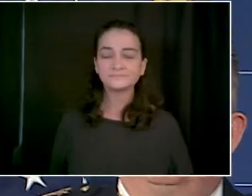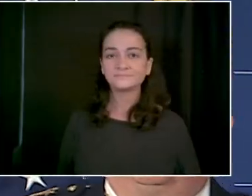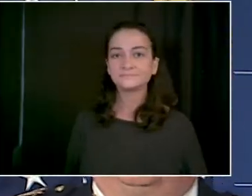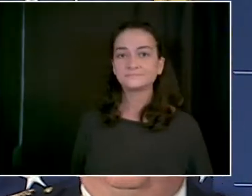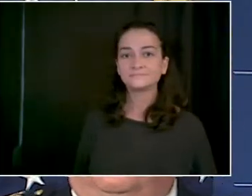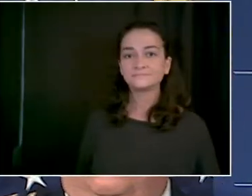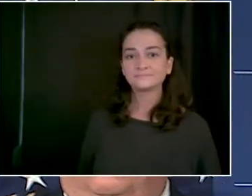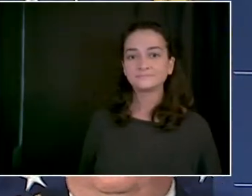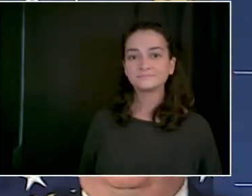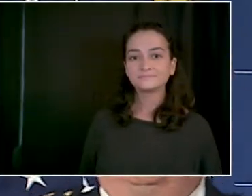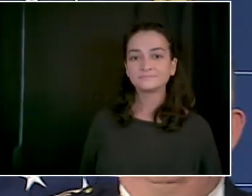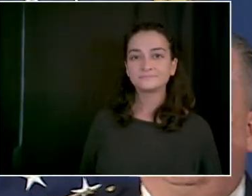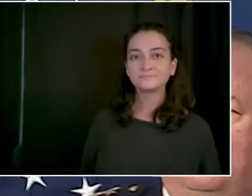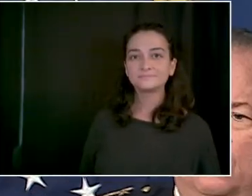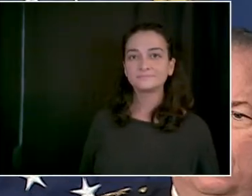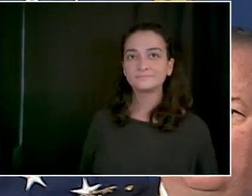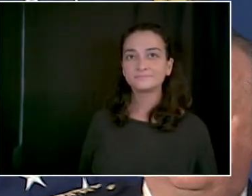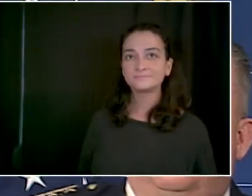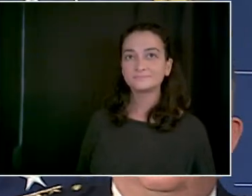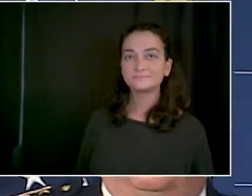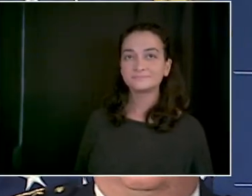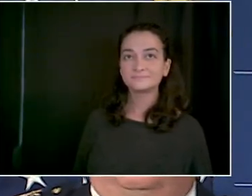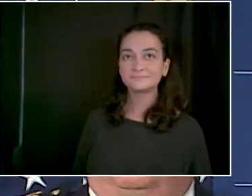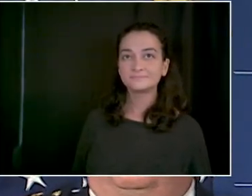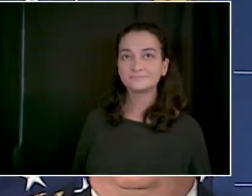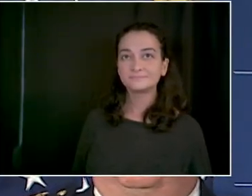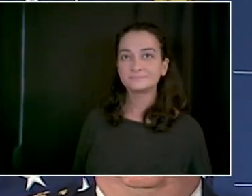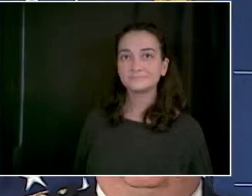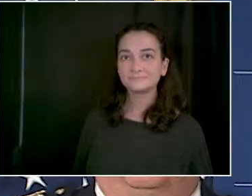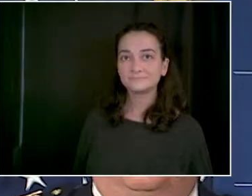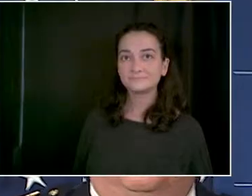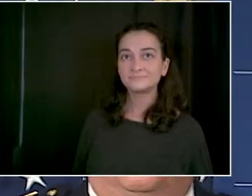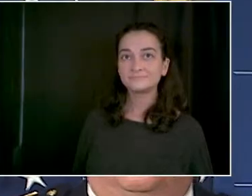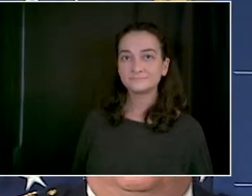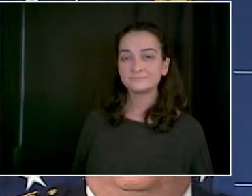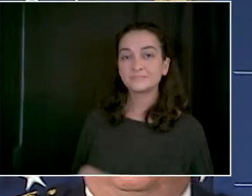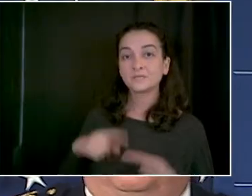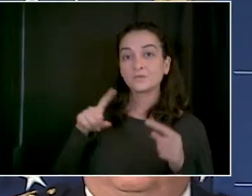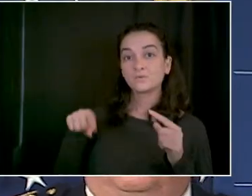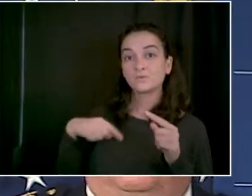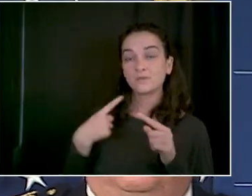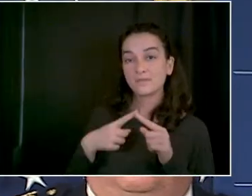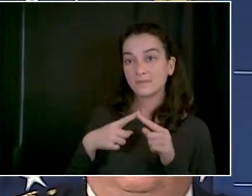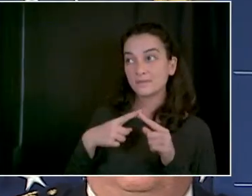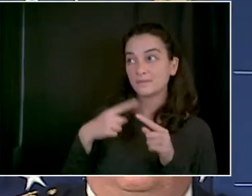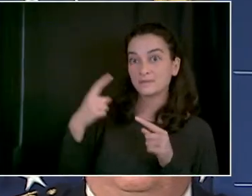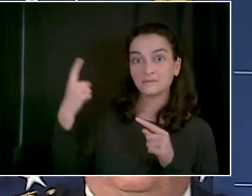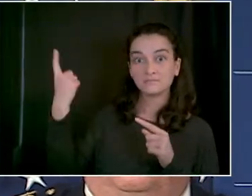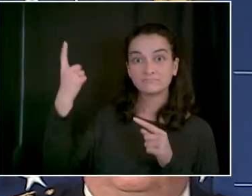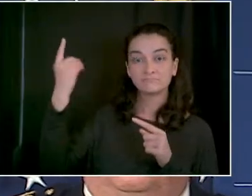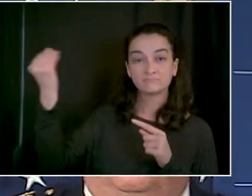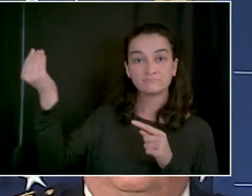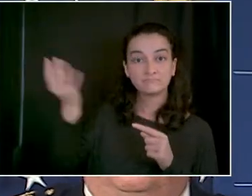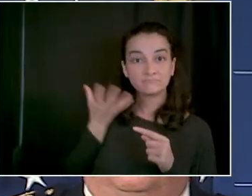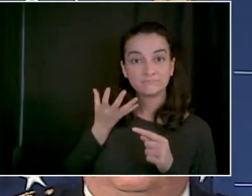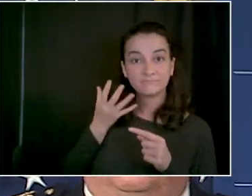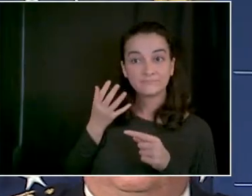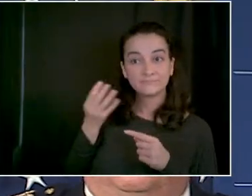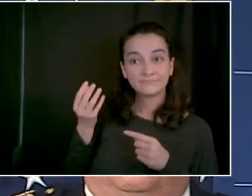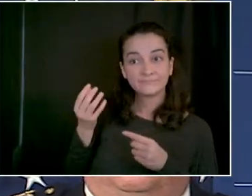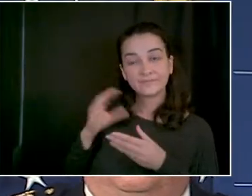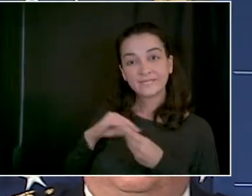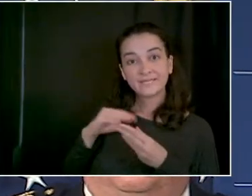information with a member assigned to an HSI task force in New Jersey. That